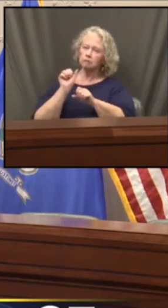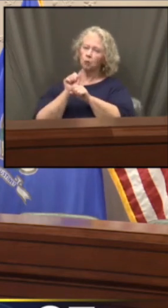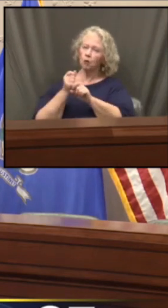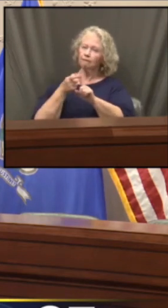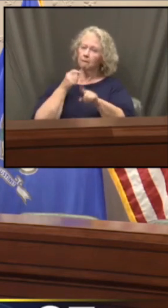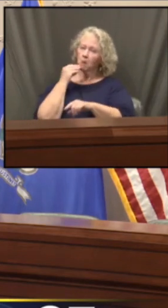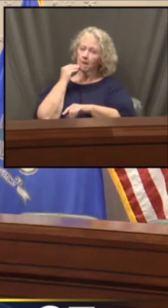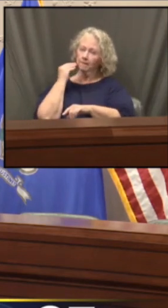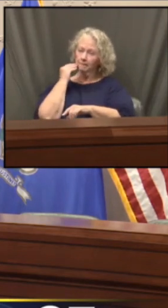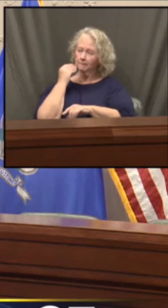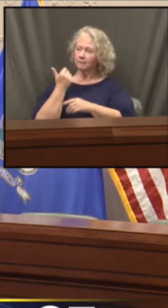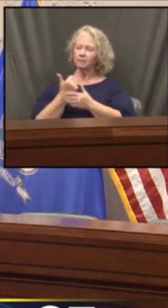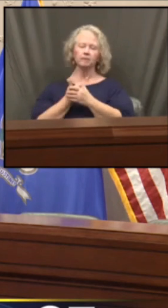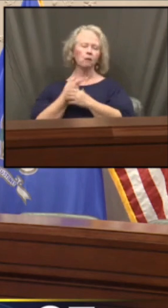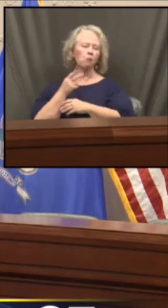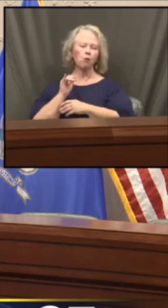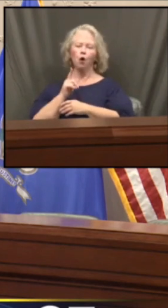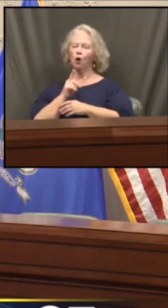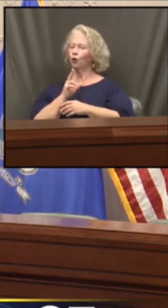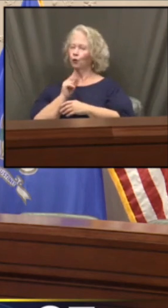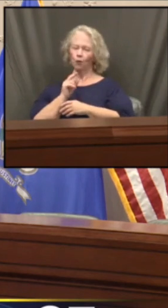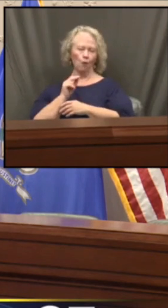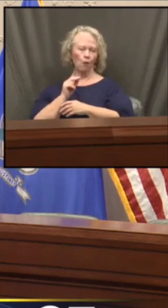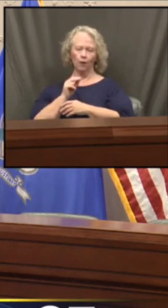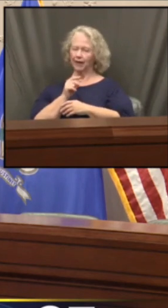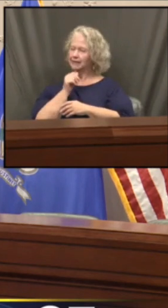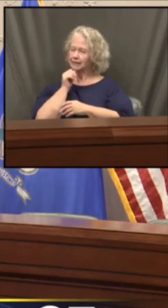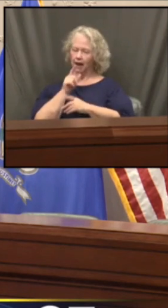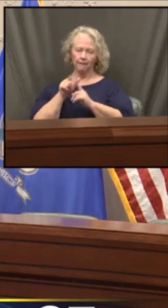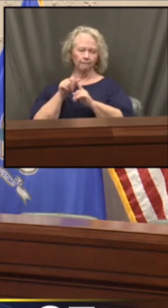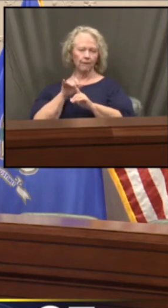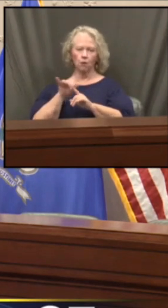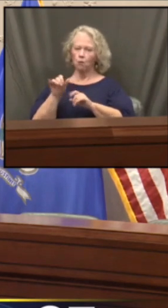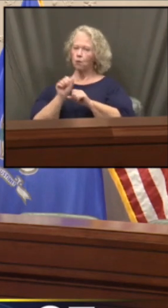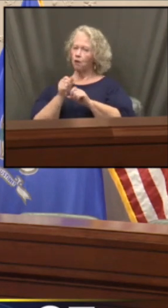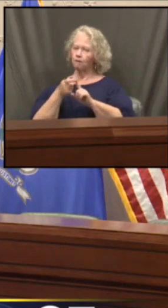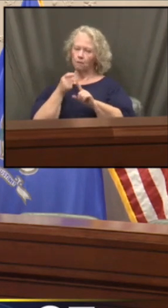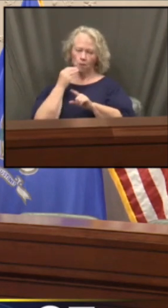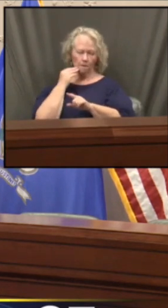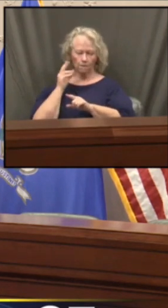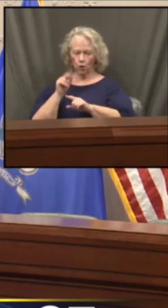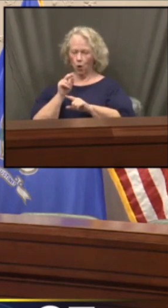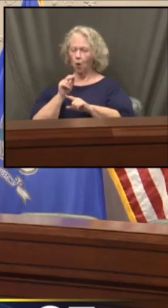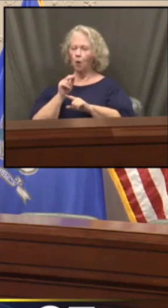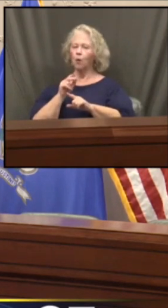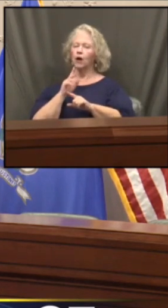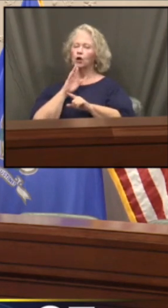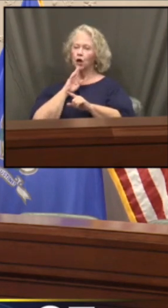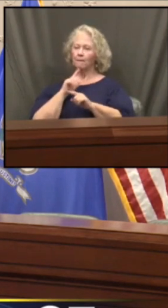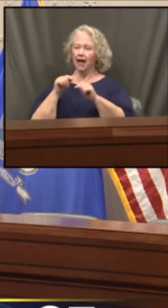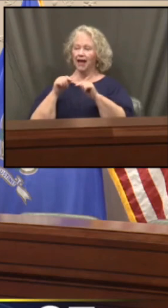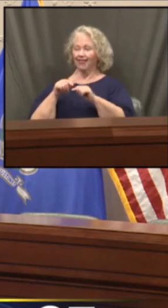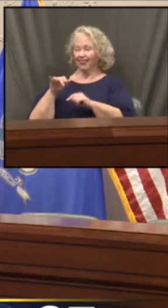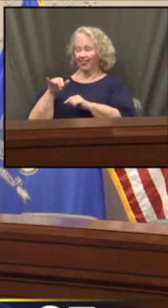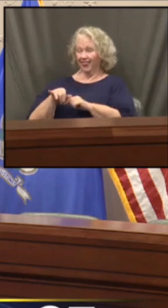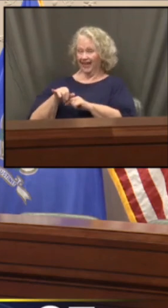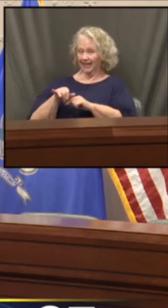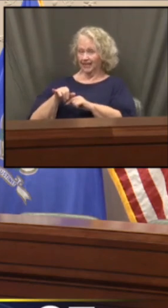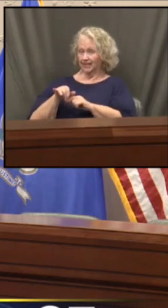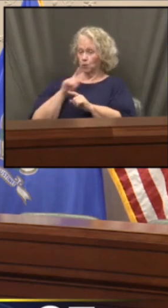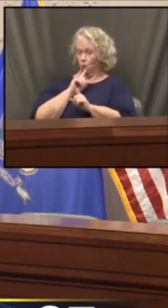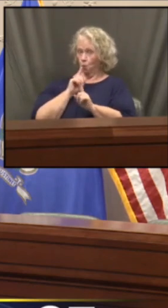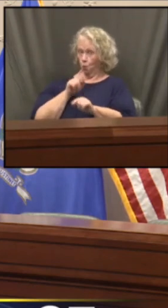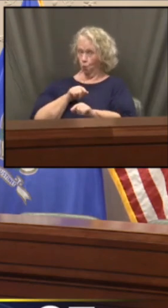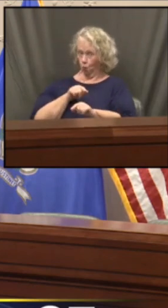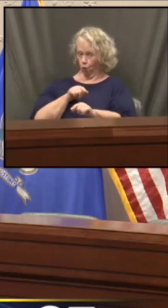No, that's not truthfully about the remote working. This is about particularly for this particular order. They have acknowledged,